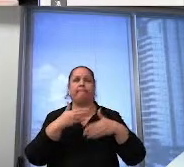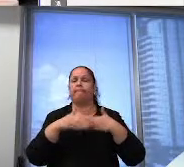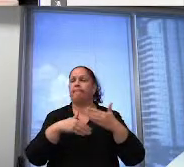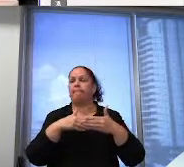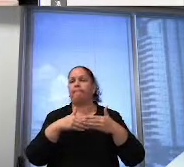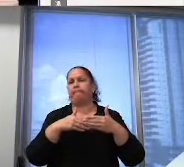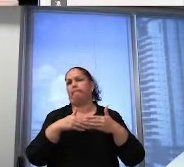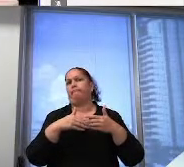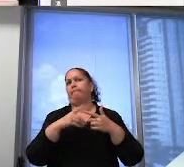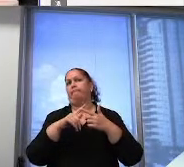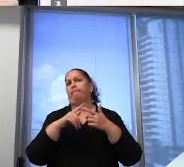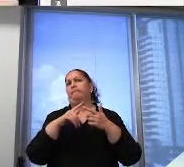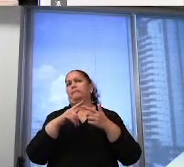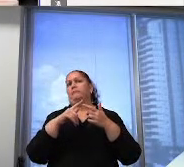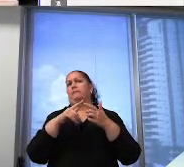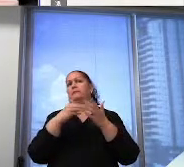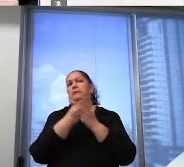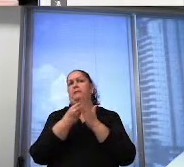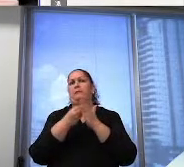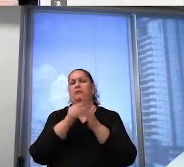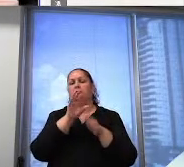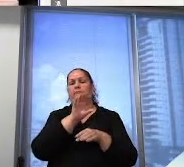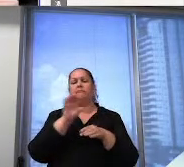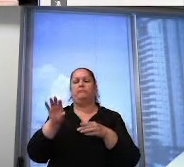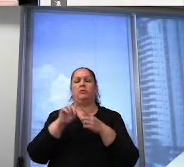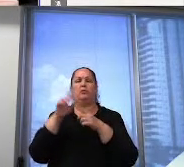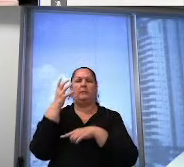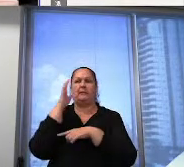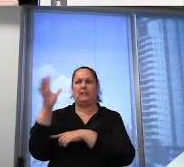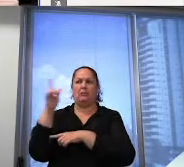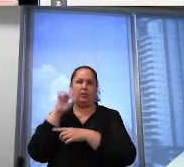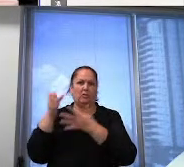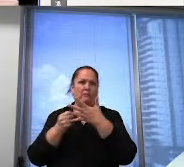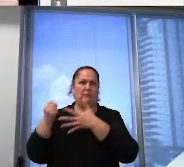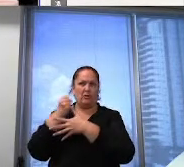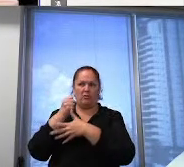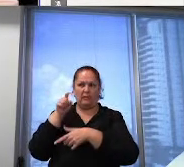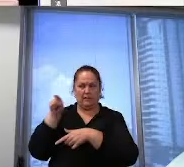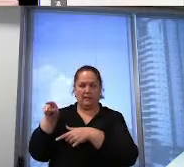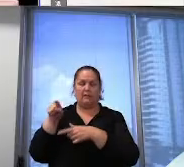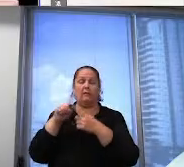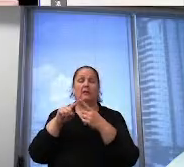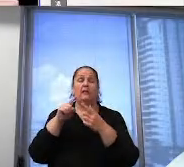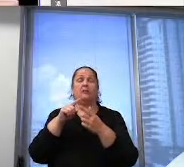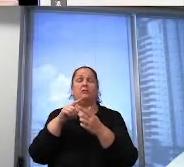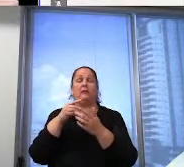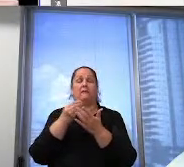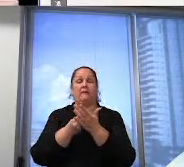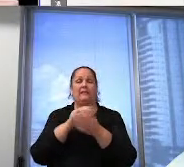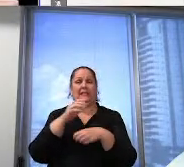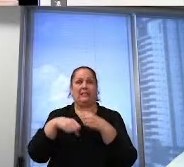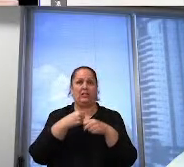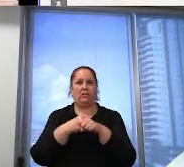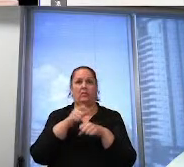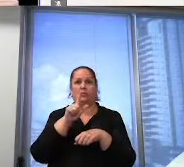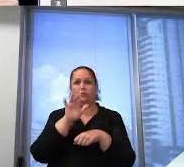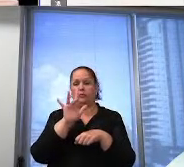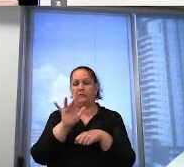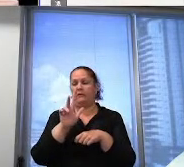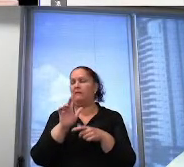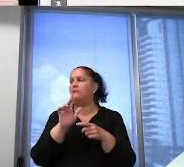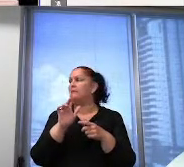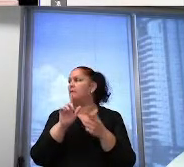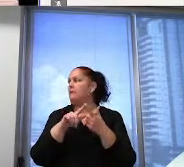and hold to budget on vegetation management because of the priority of it. So in fiscal year 25,